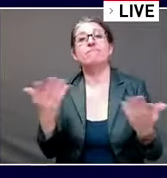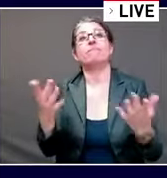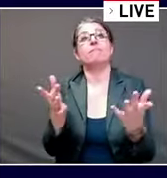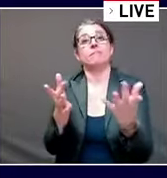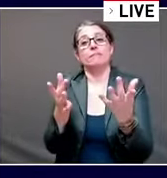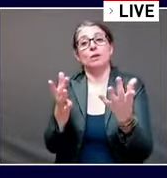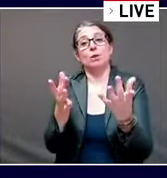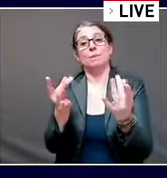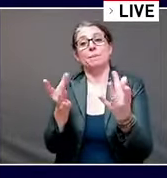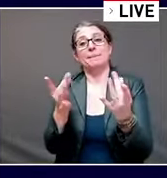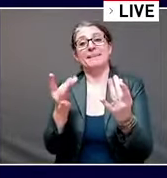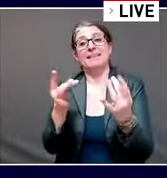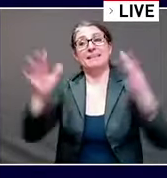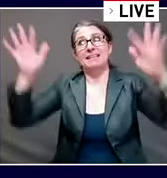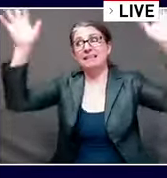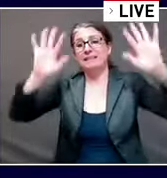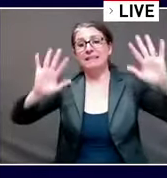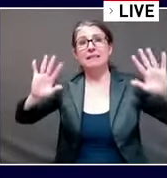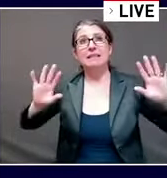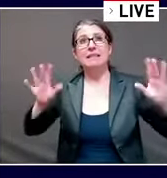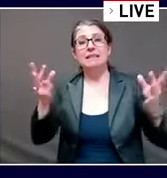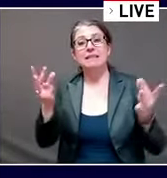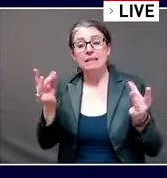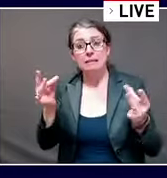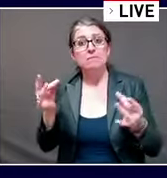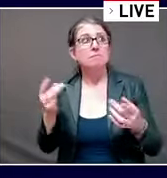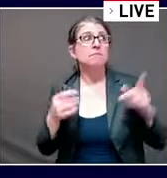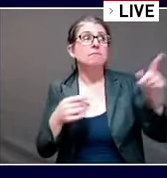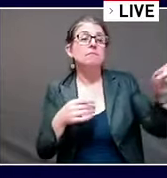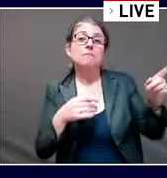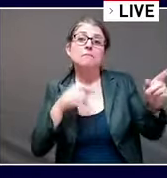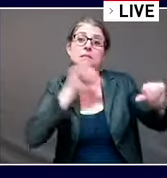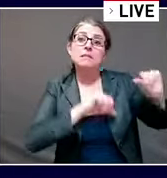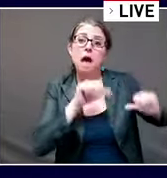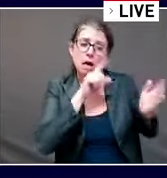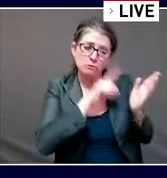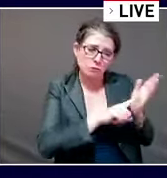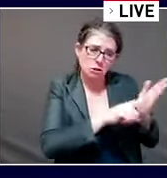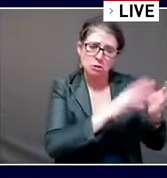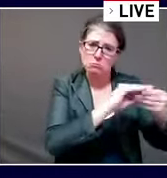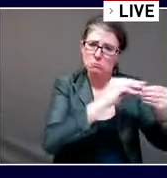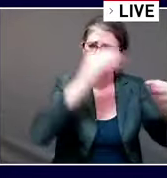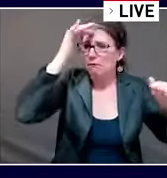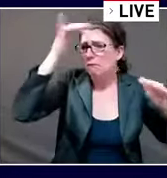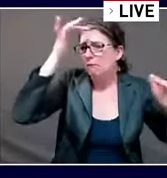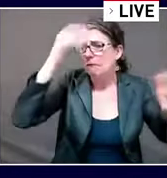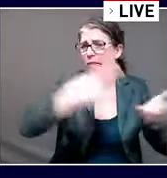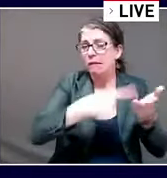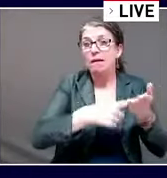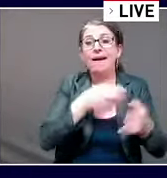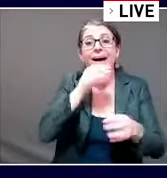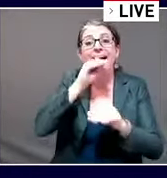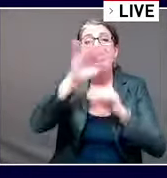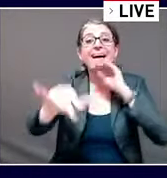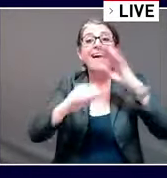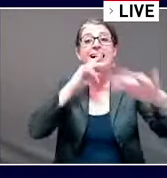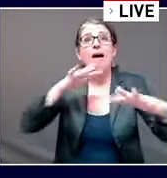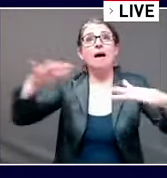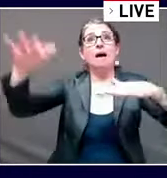scientific hypotheses, and they're just hypotheses, could actually make transmission more easy for